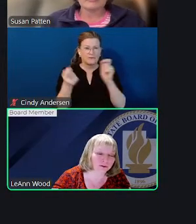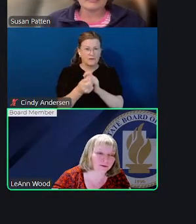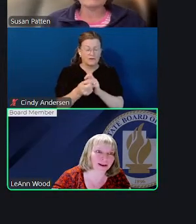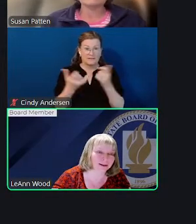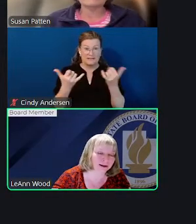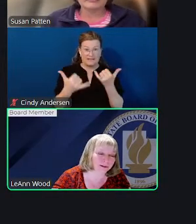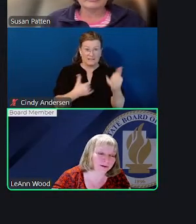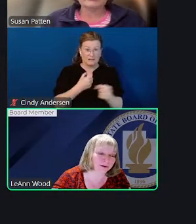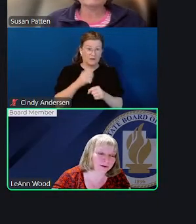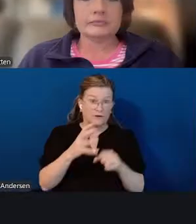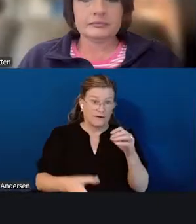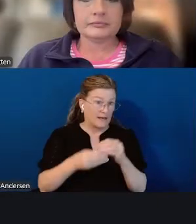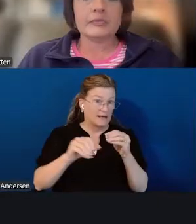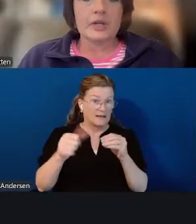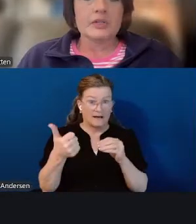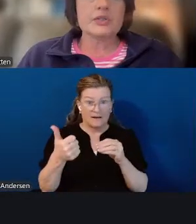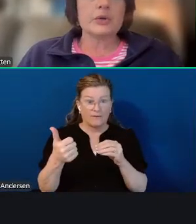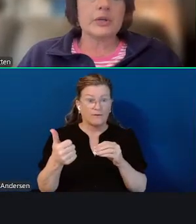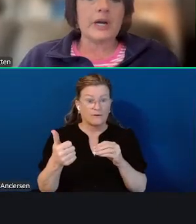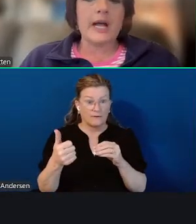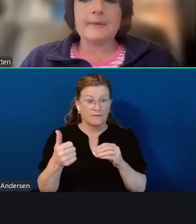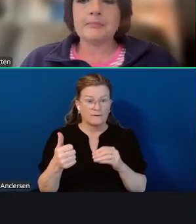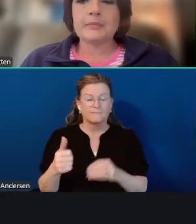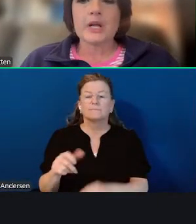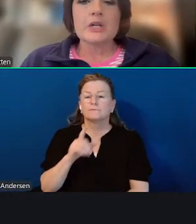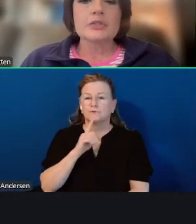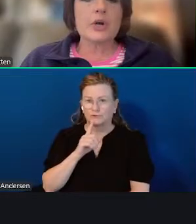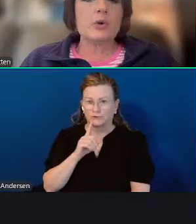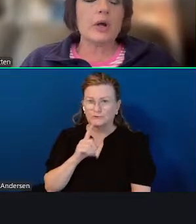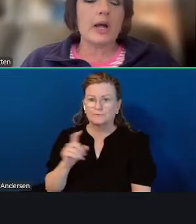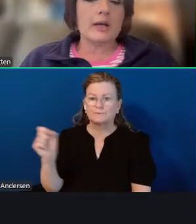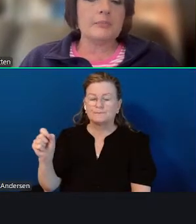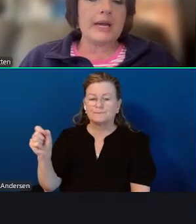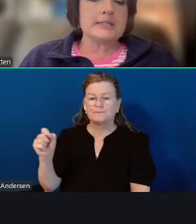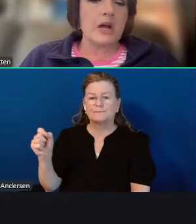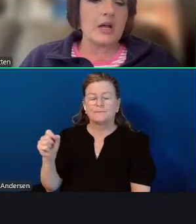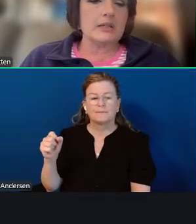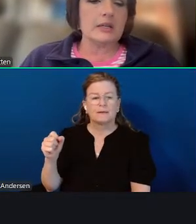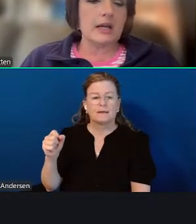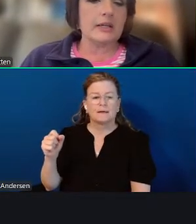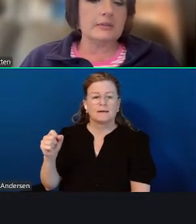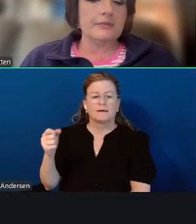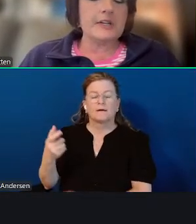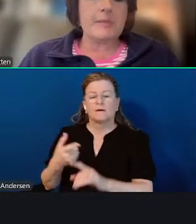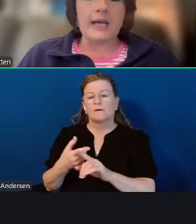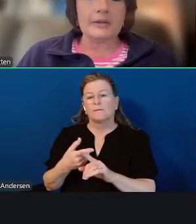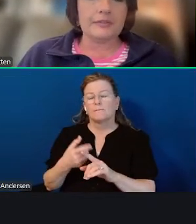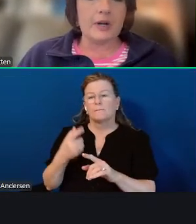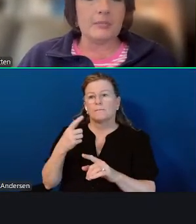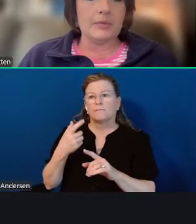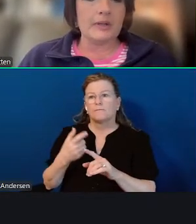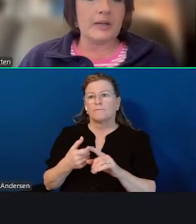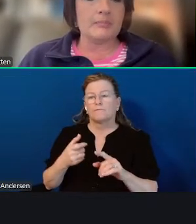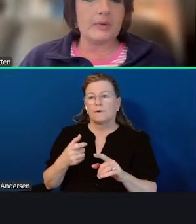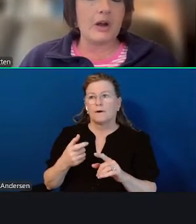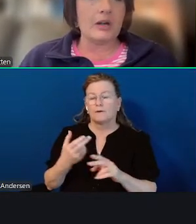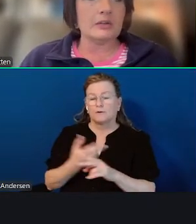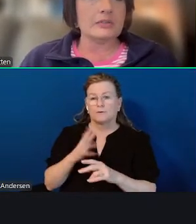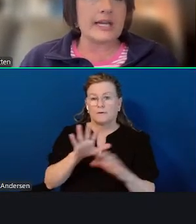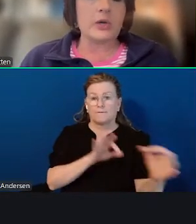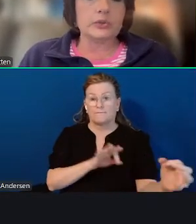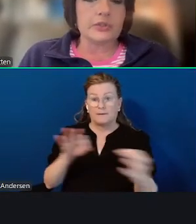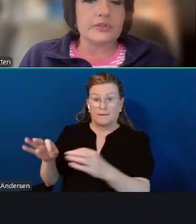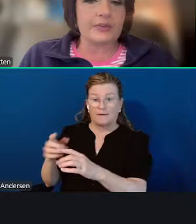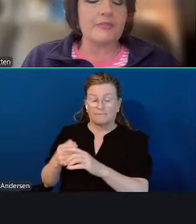year, you've added another? Sure. So based on feedback from